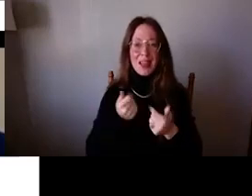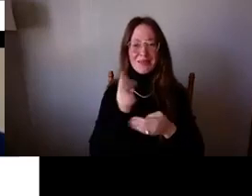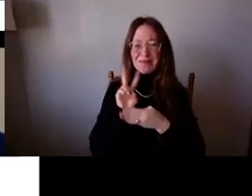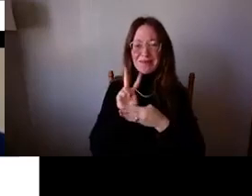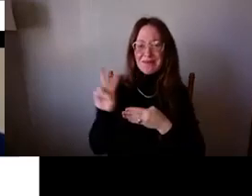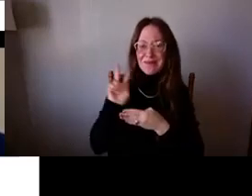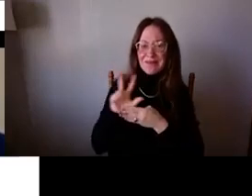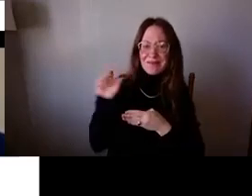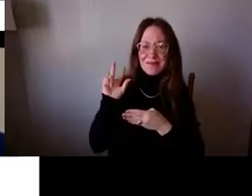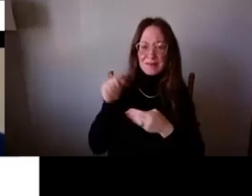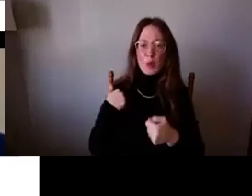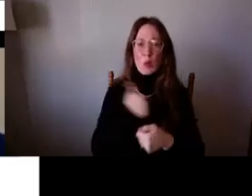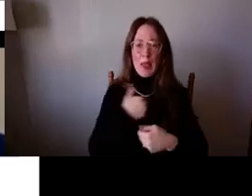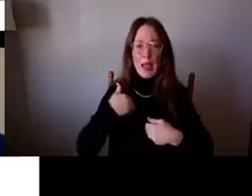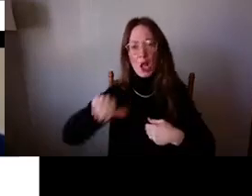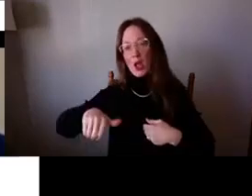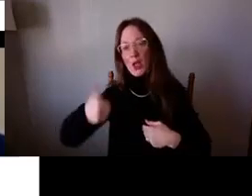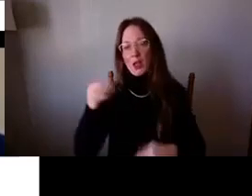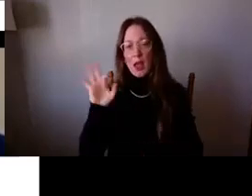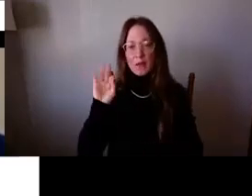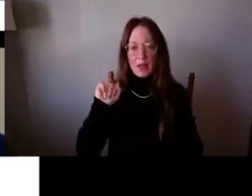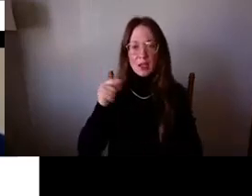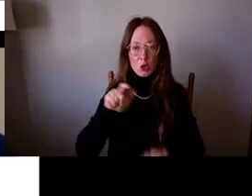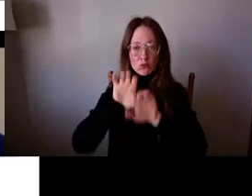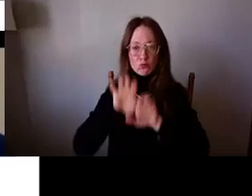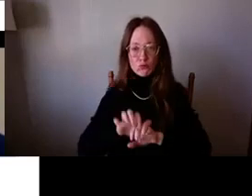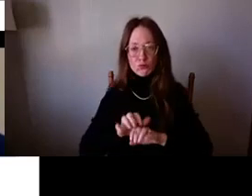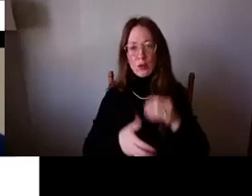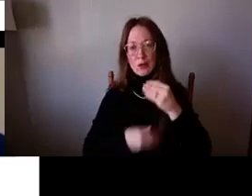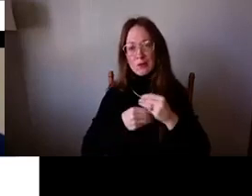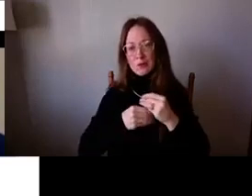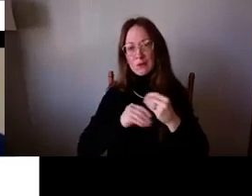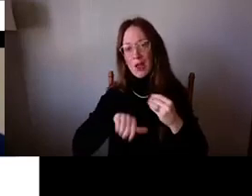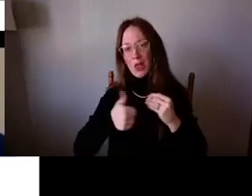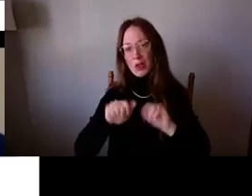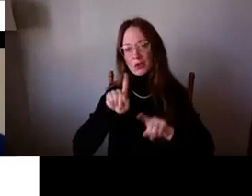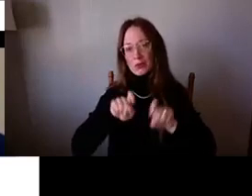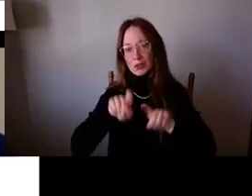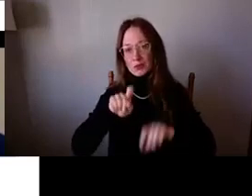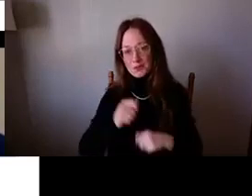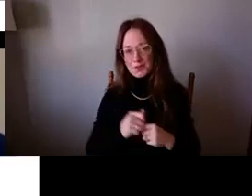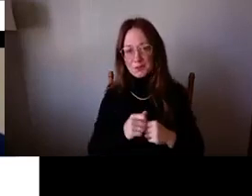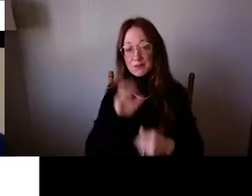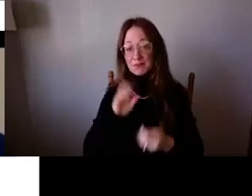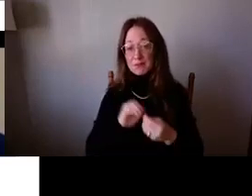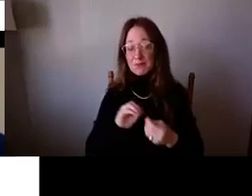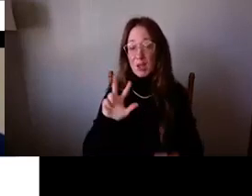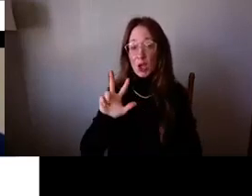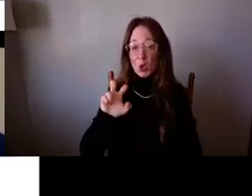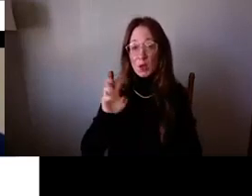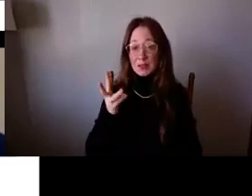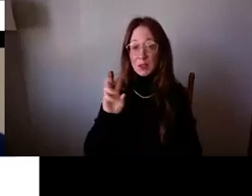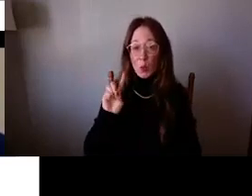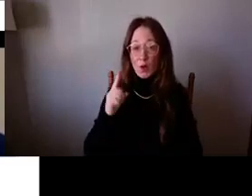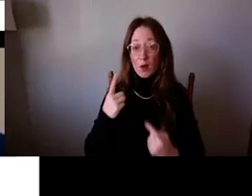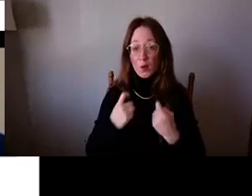another FAQ that addressed additional questions. So all told, we had 361 questions